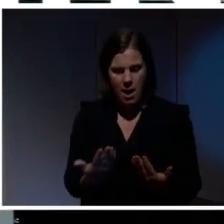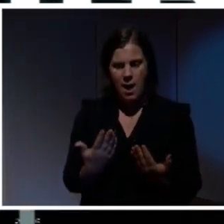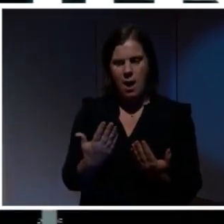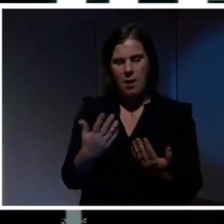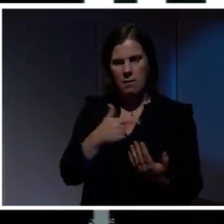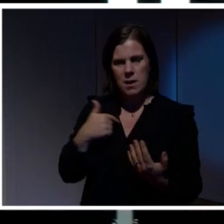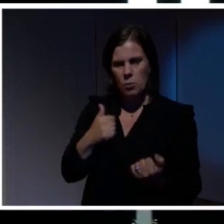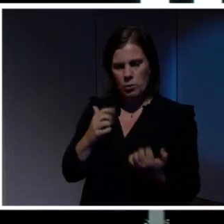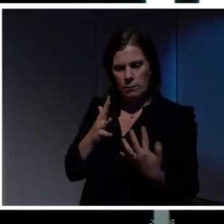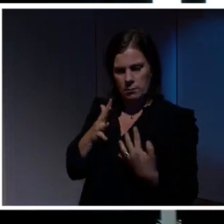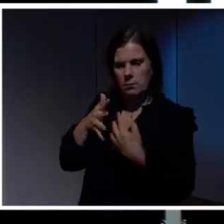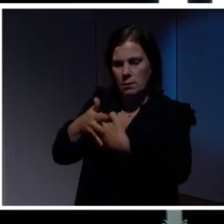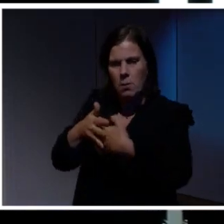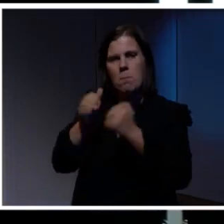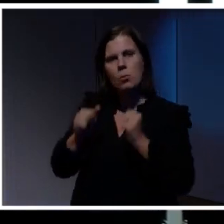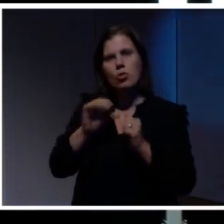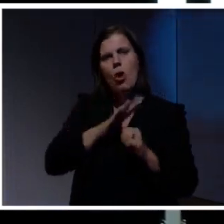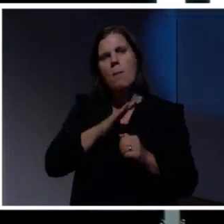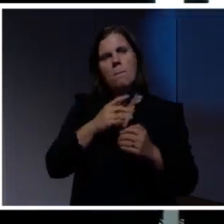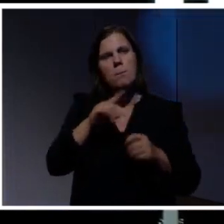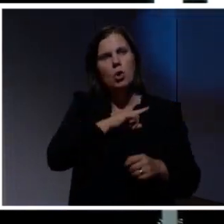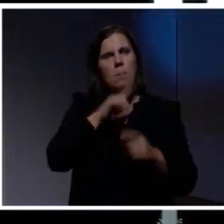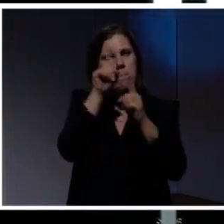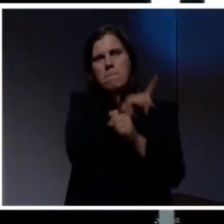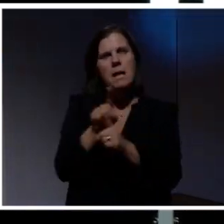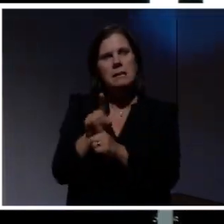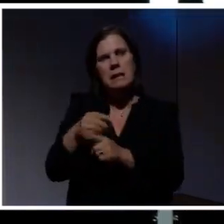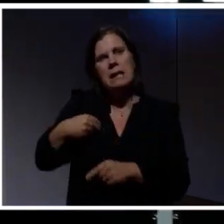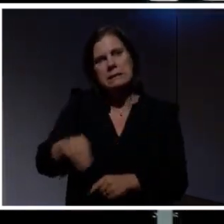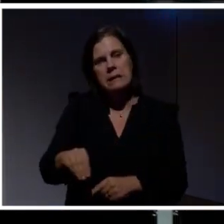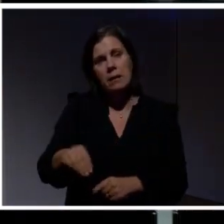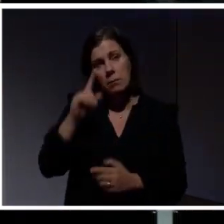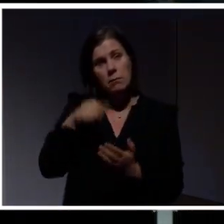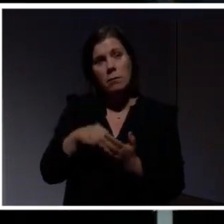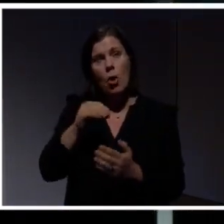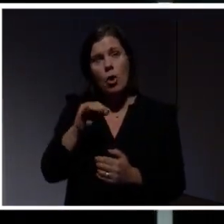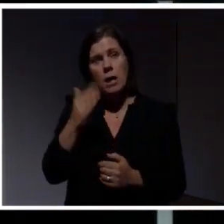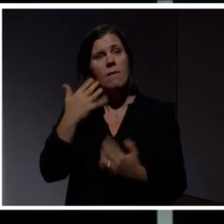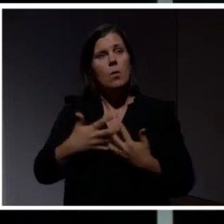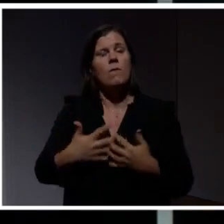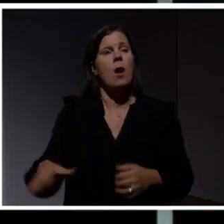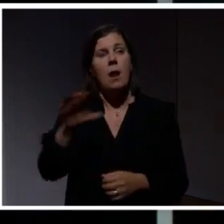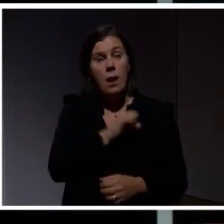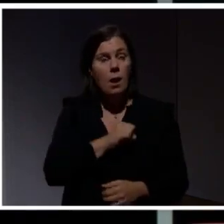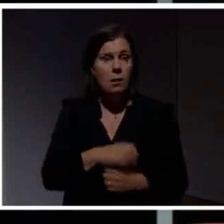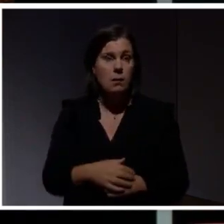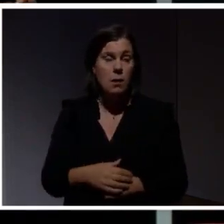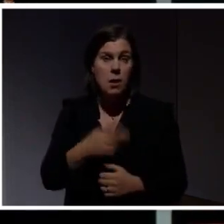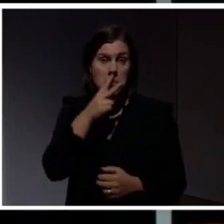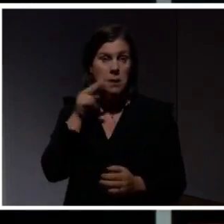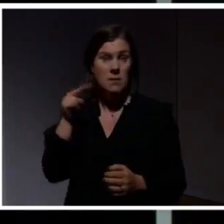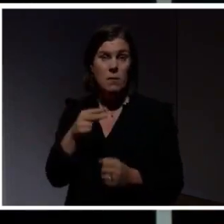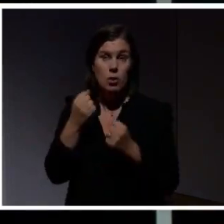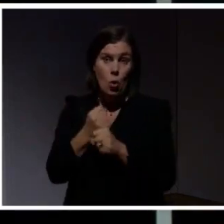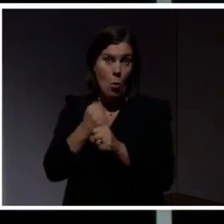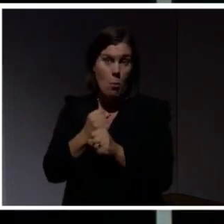which means that we need a lot of human effort to make AI work for everyone. So that's good from the perspective of